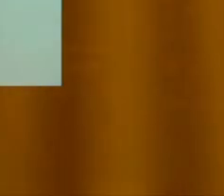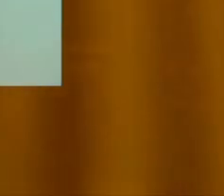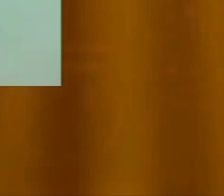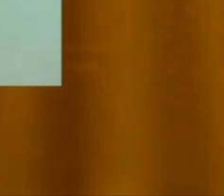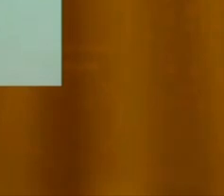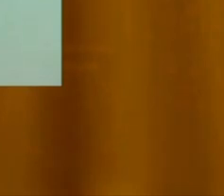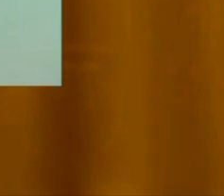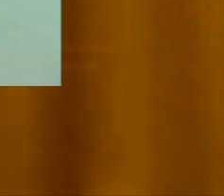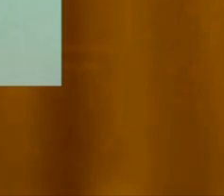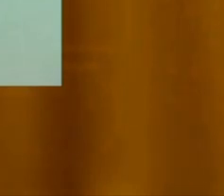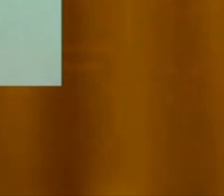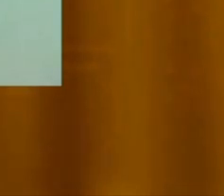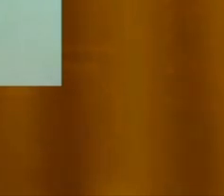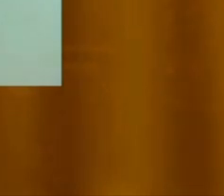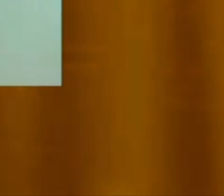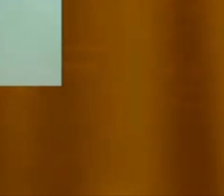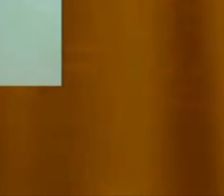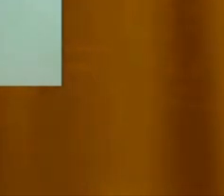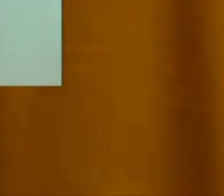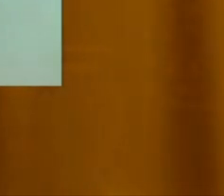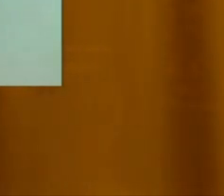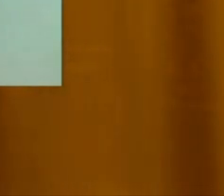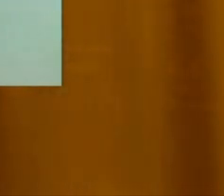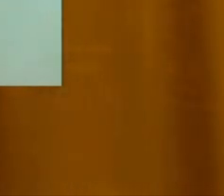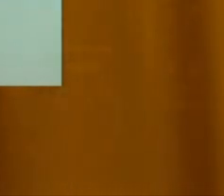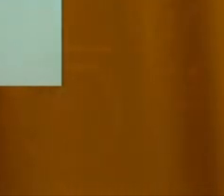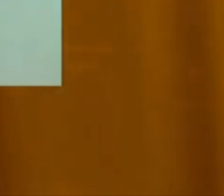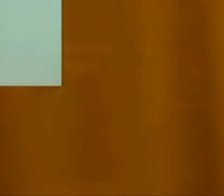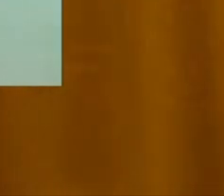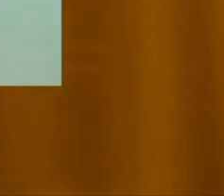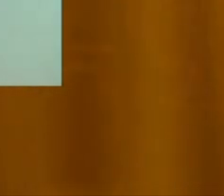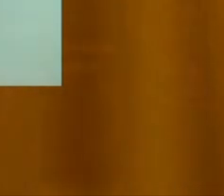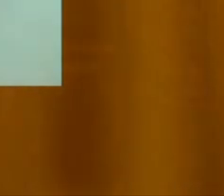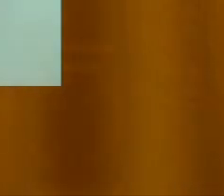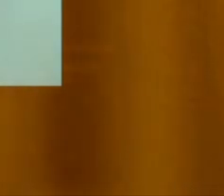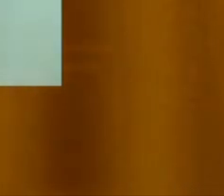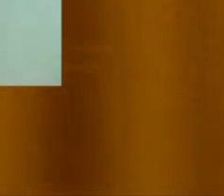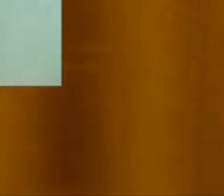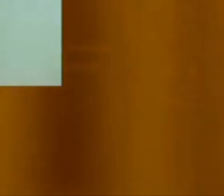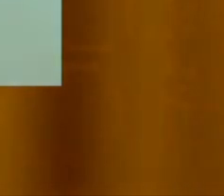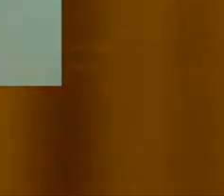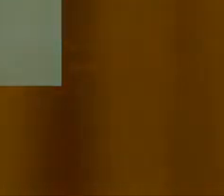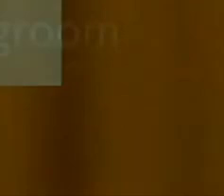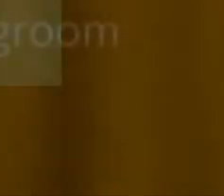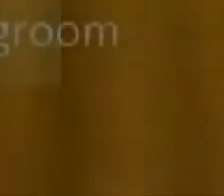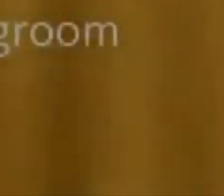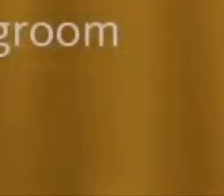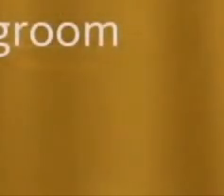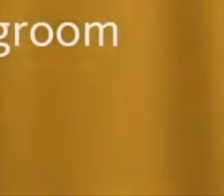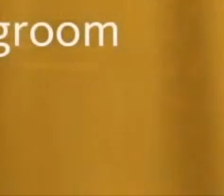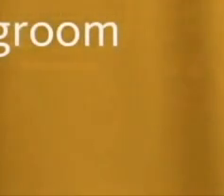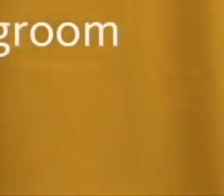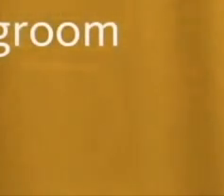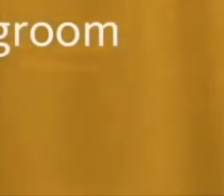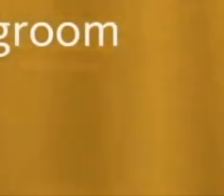you. So thank you so much for joining me. And thank you to the Schomburg Literary Festival.